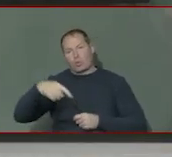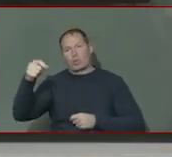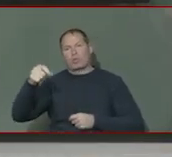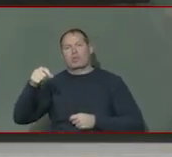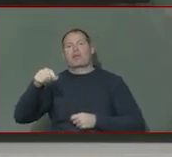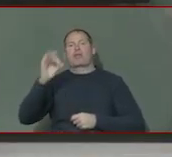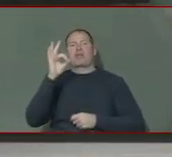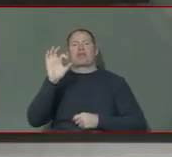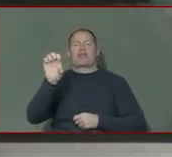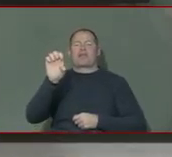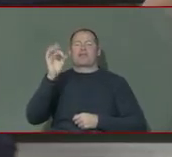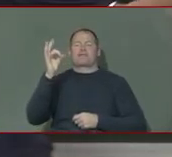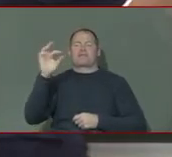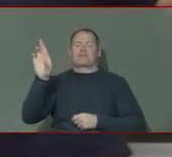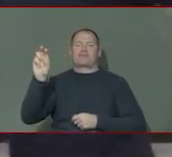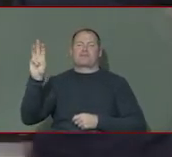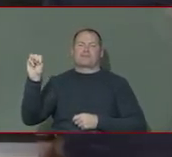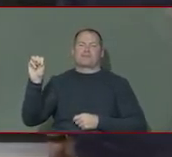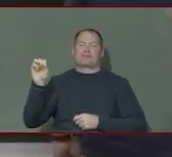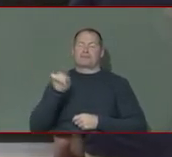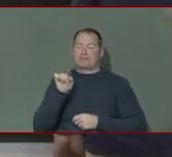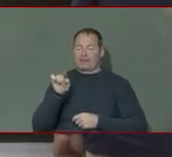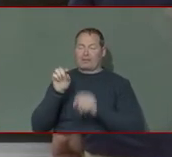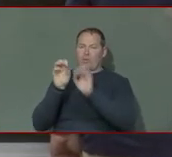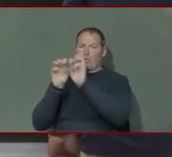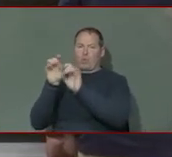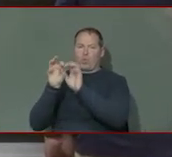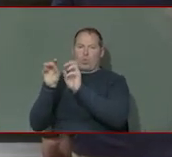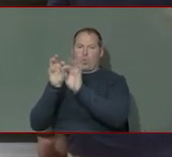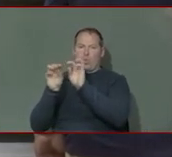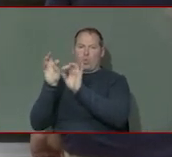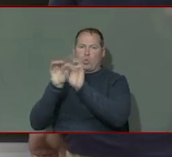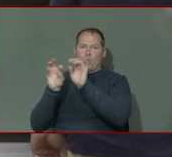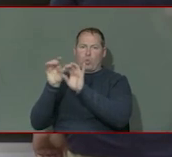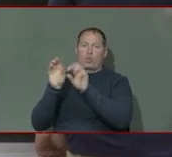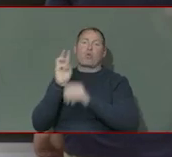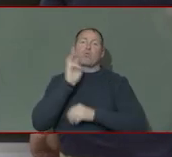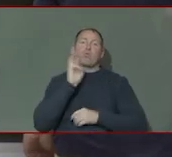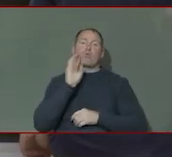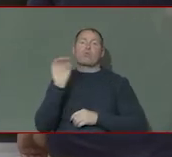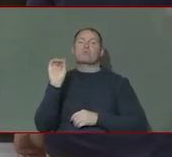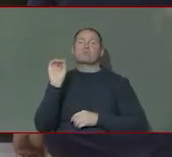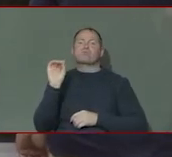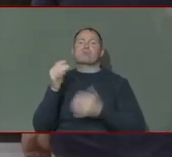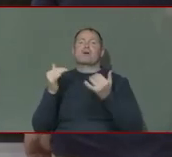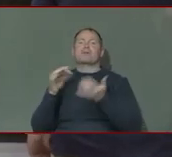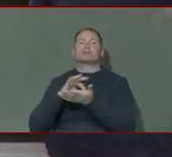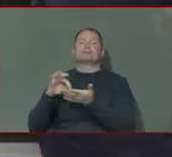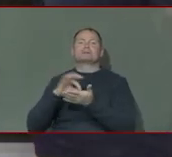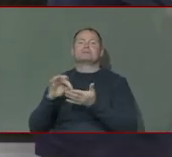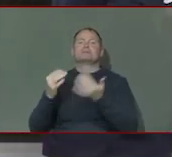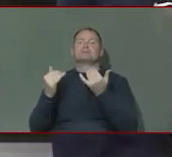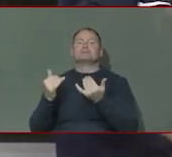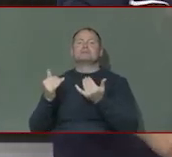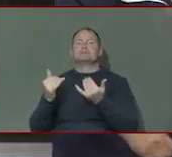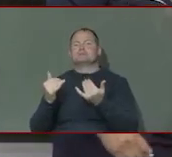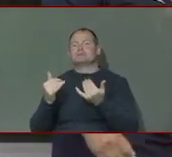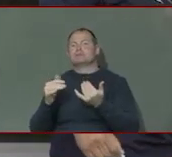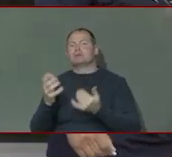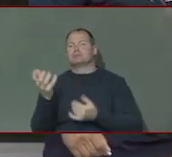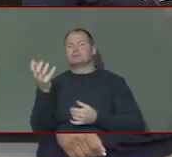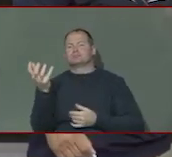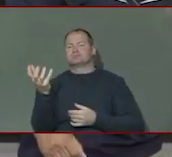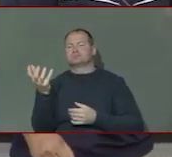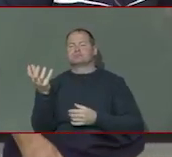is filtered from the blood. Basically all the water that's there is filtered and it's caught up in this